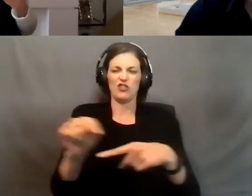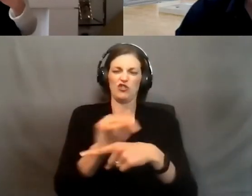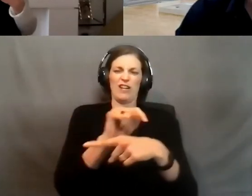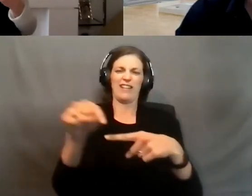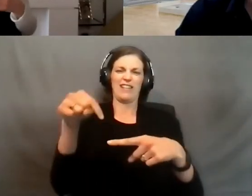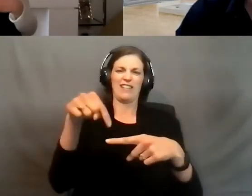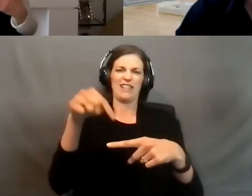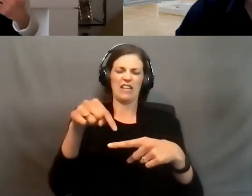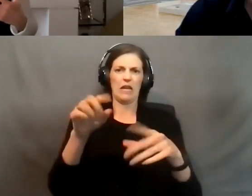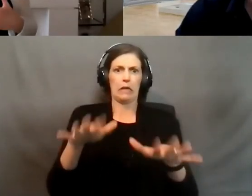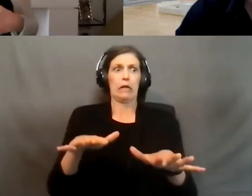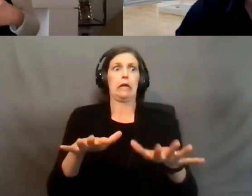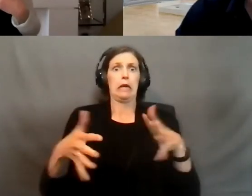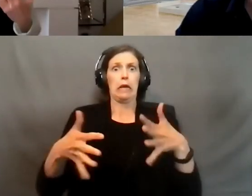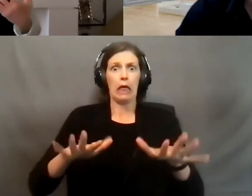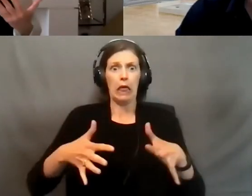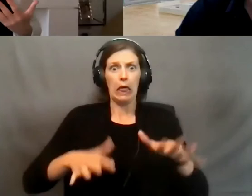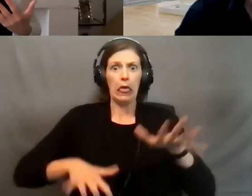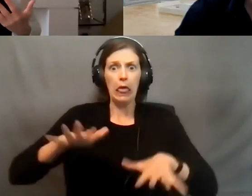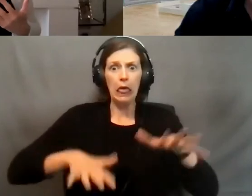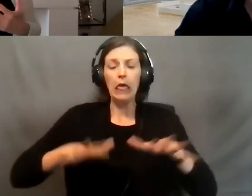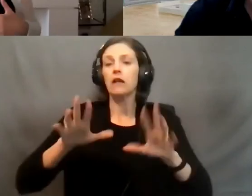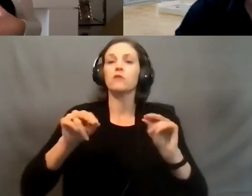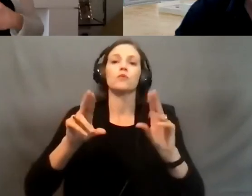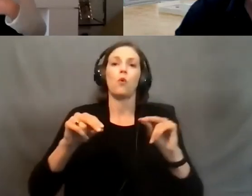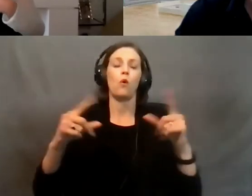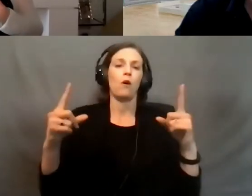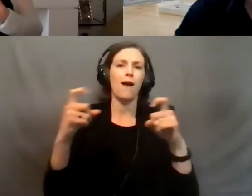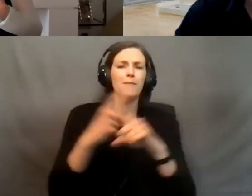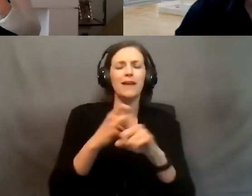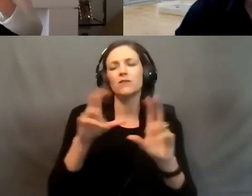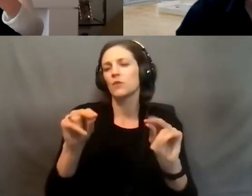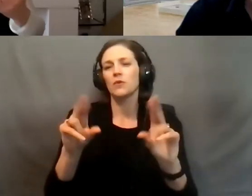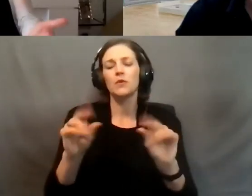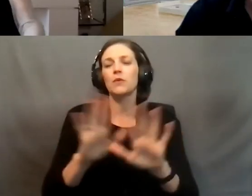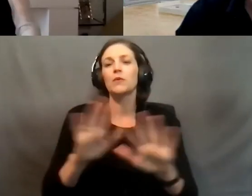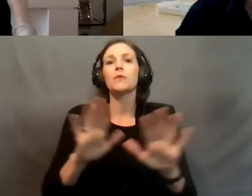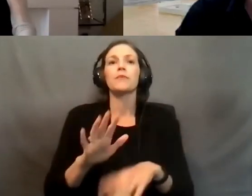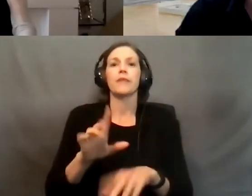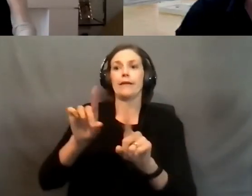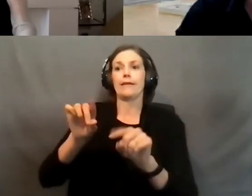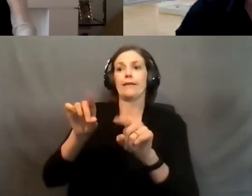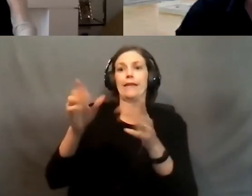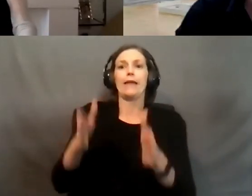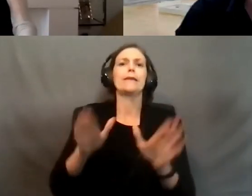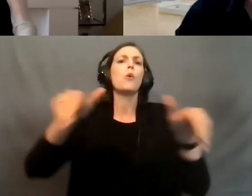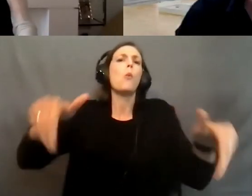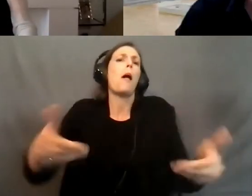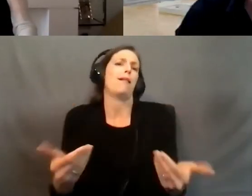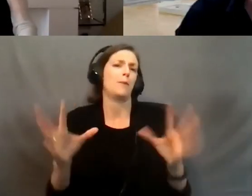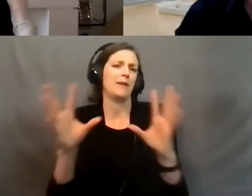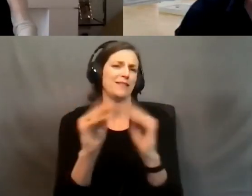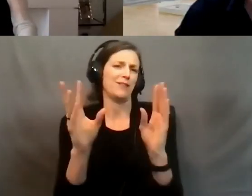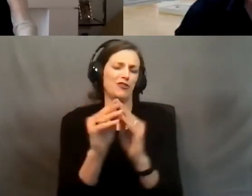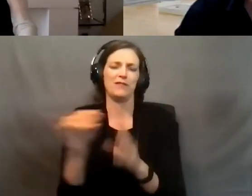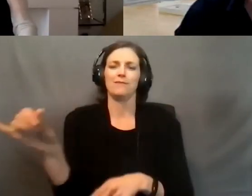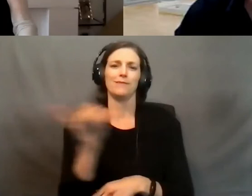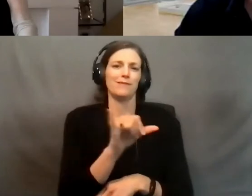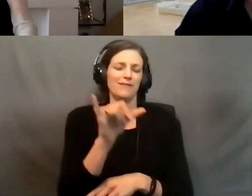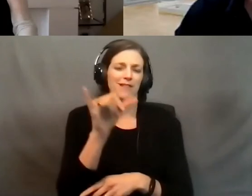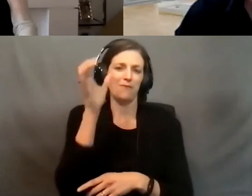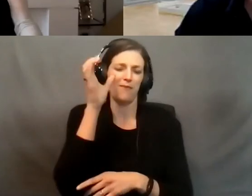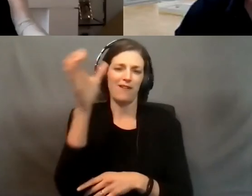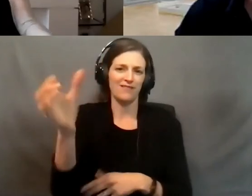off-putting. is not complex. We could have said that the attendee welcoming session to our environment so